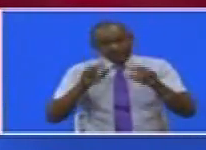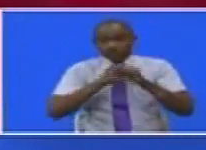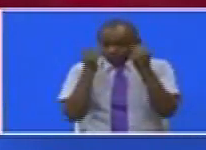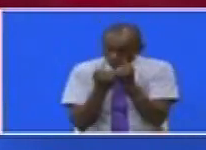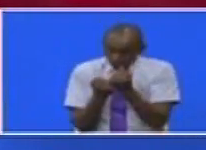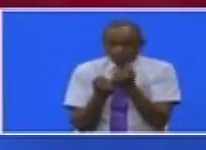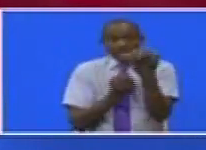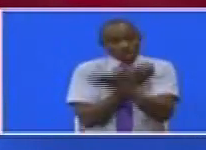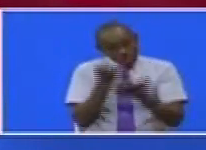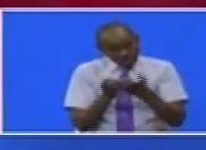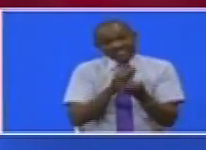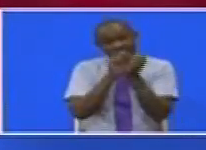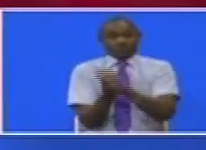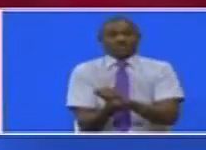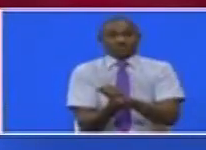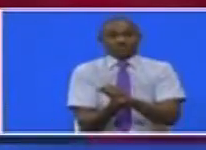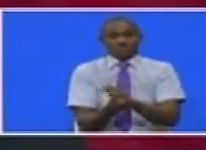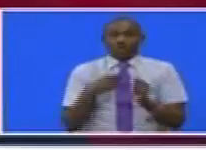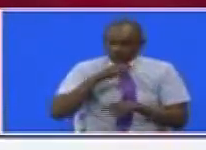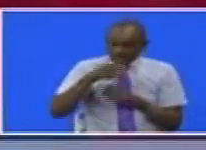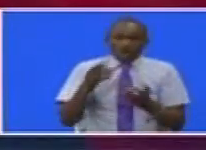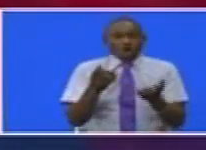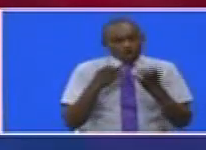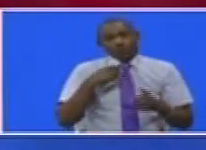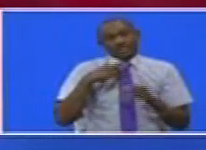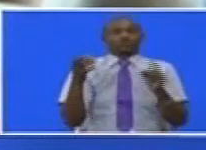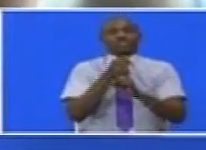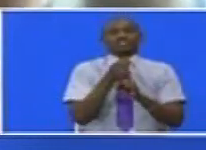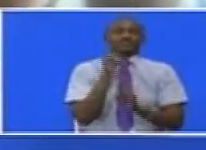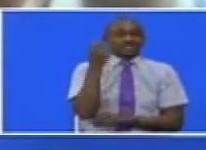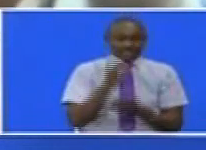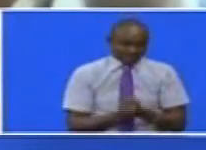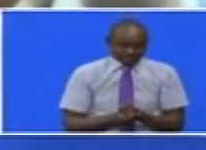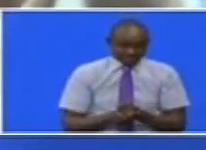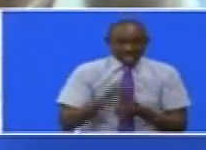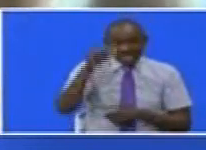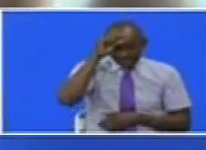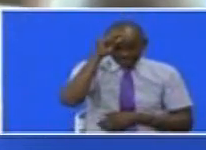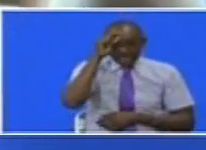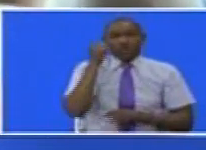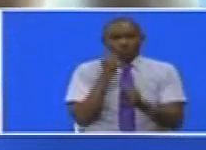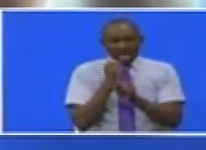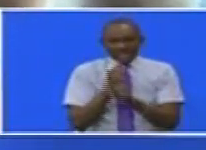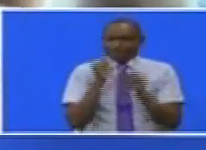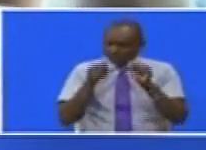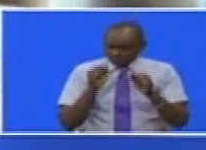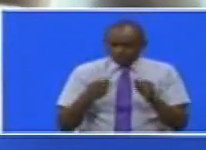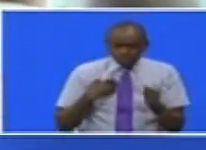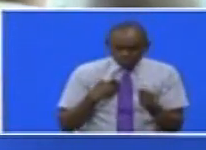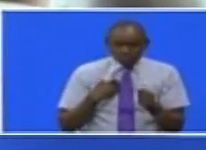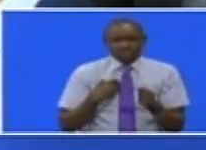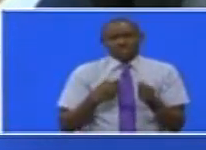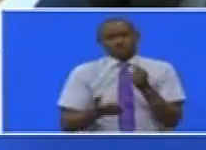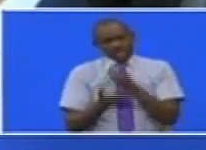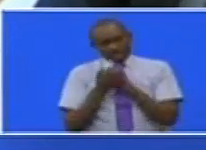economic transformation that we all seek to achieve in this country. The government is also working to ease travel to